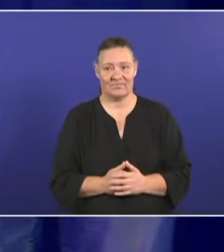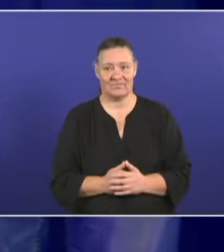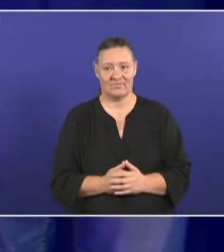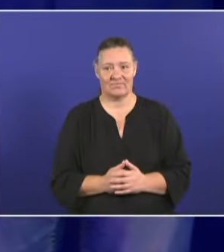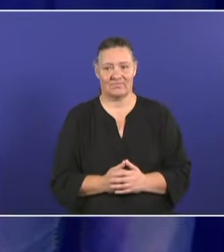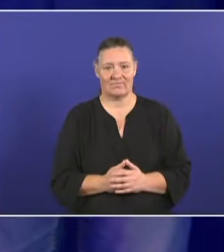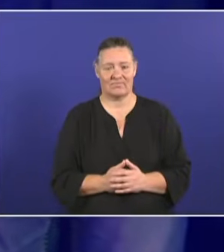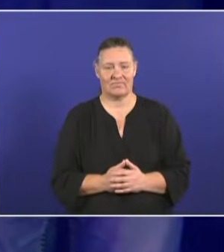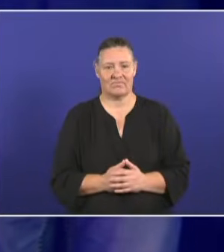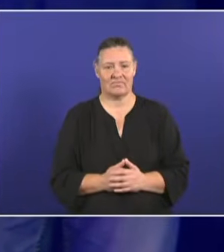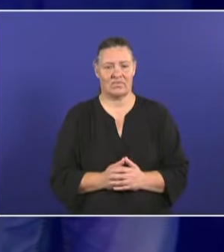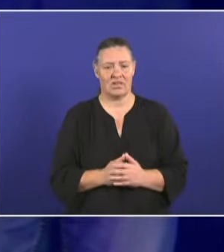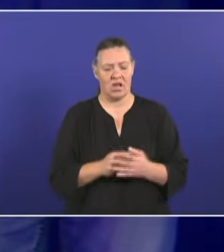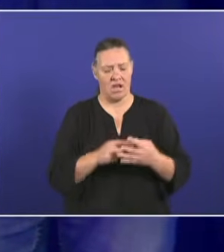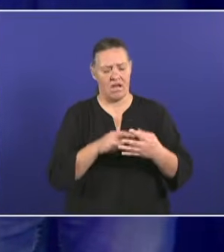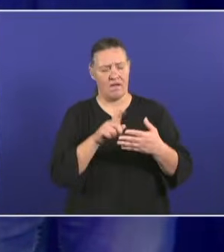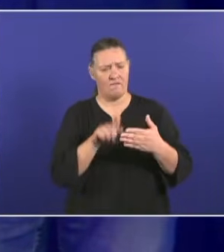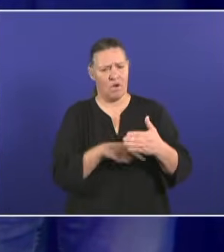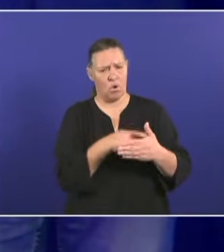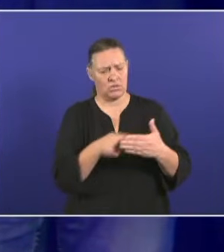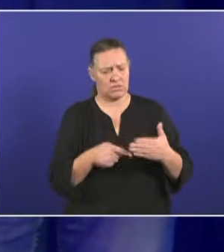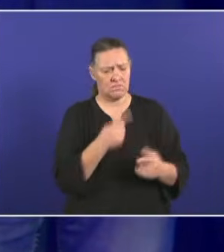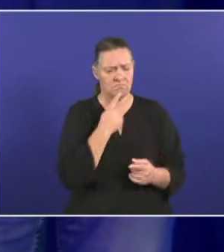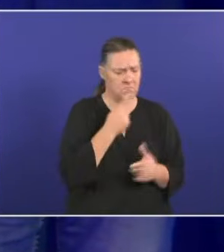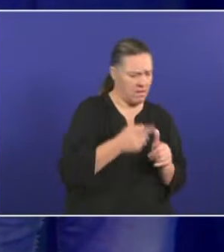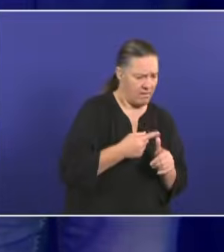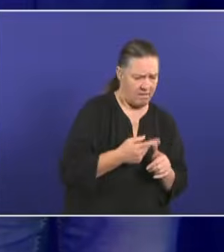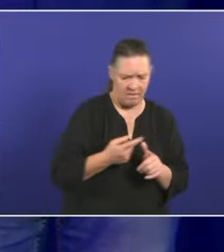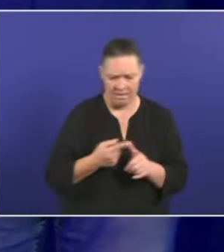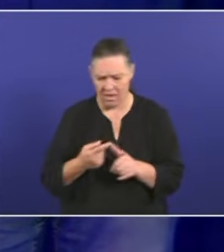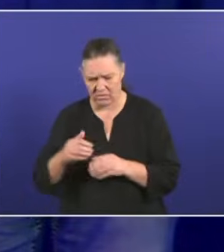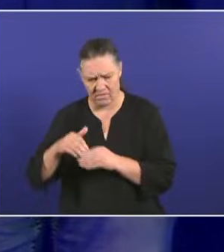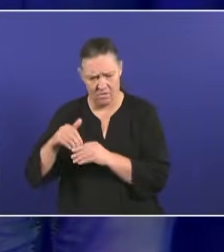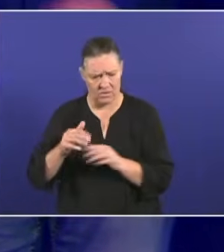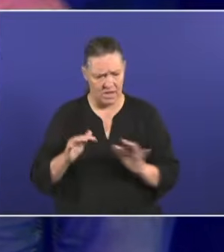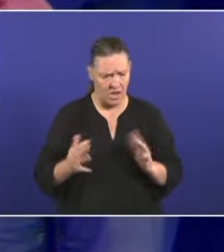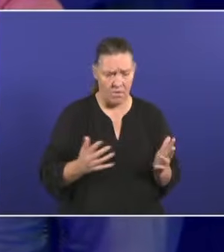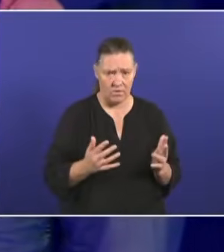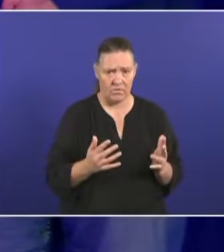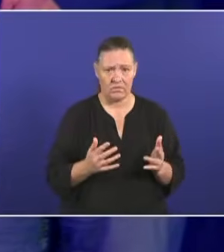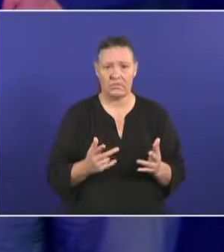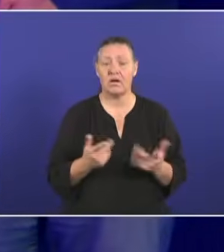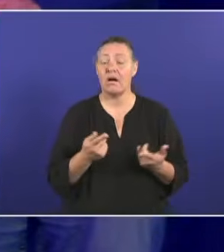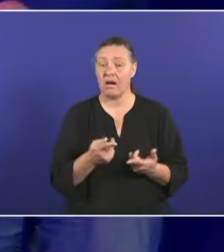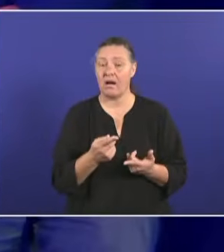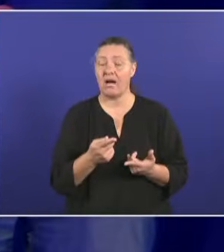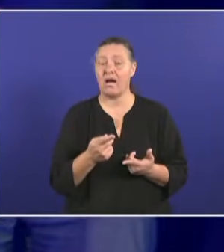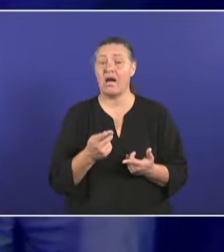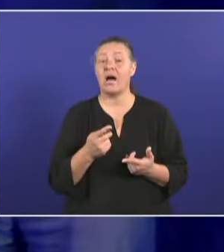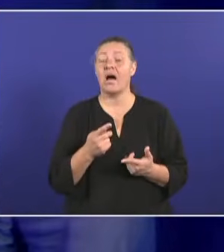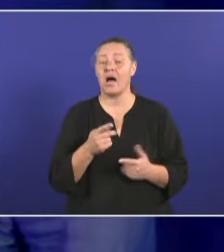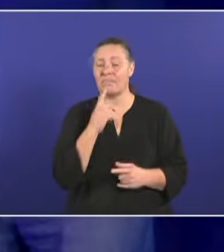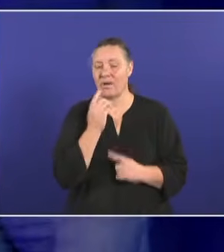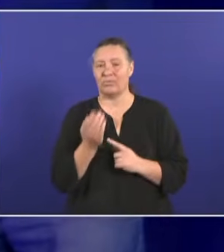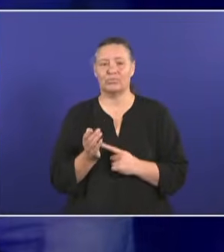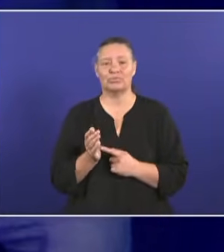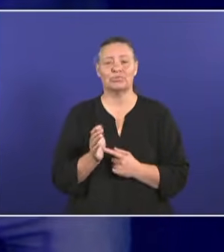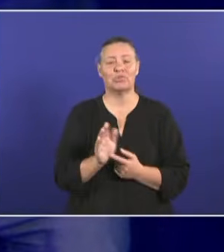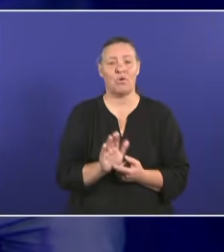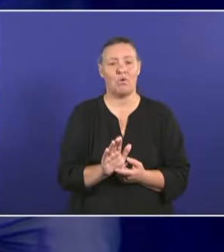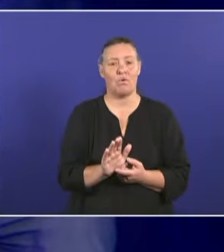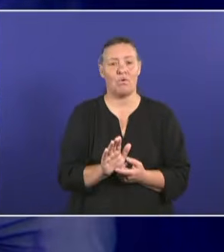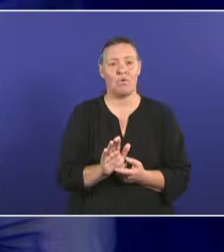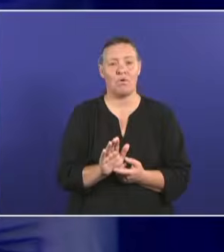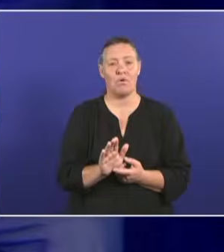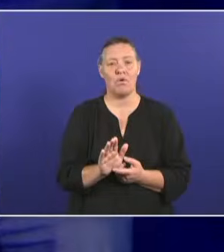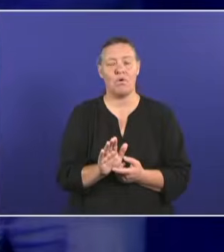The votes have been tallied, the outcomes decided. We are pleased to say that this election has demonstrated